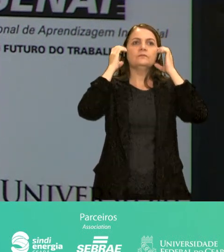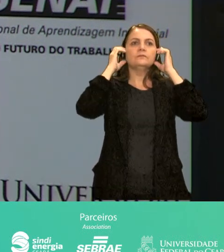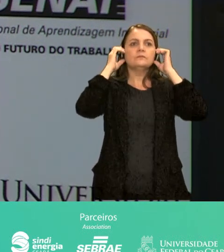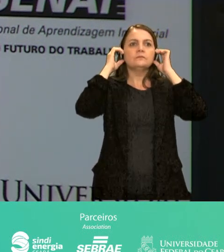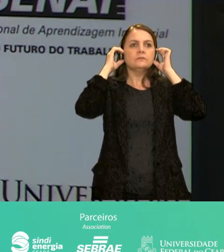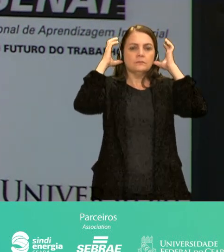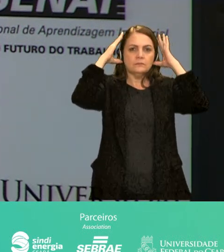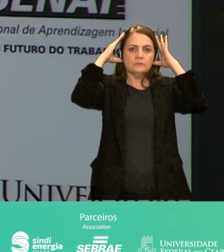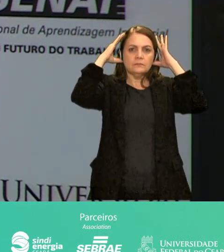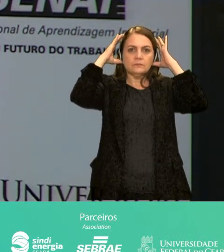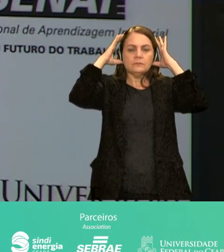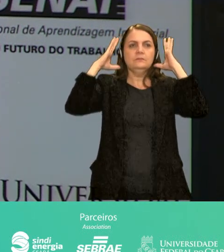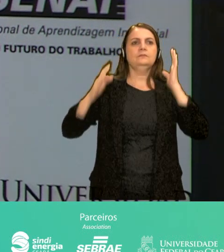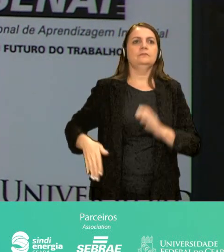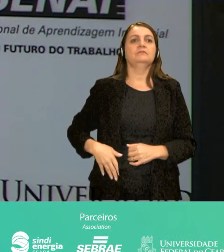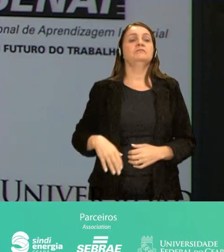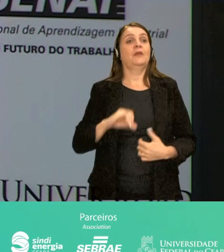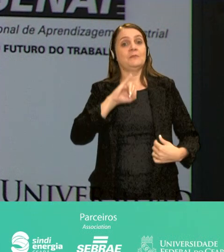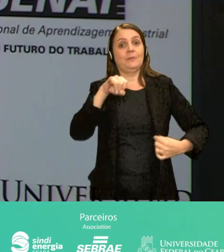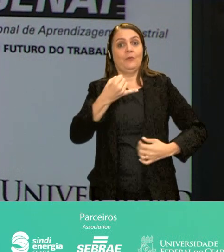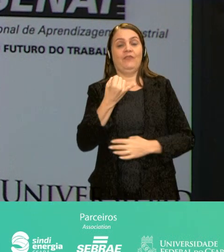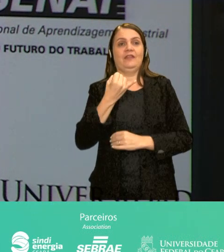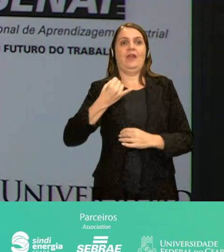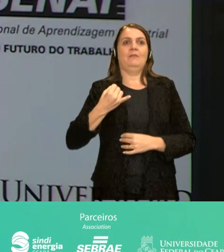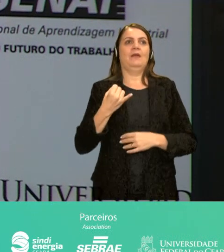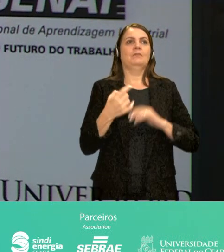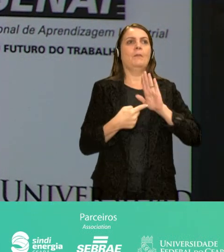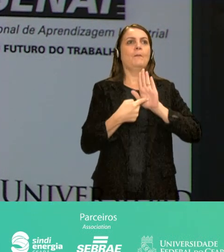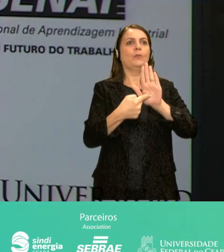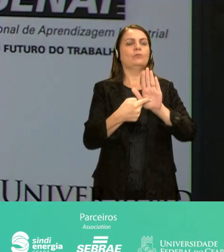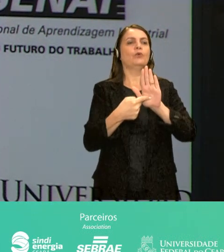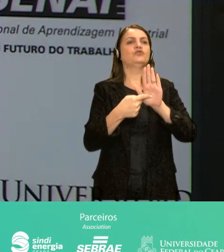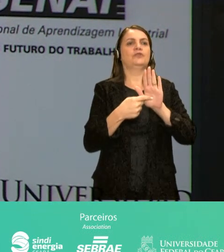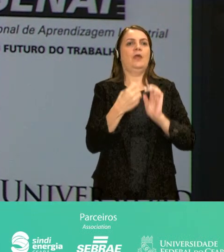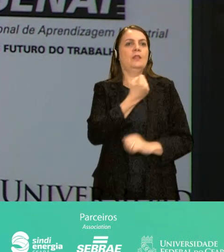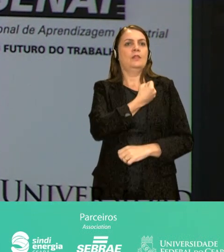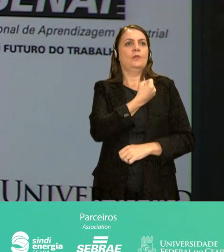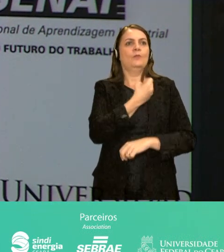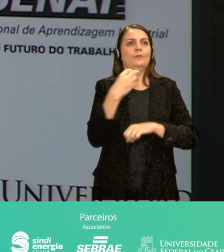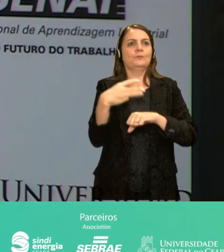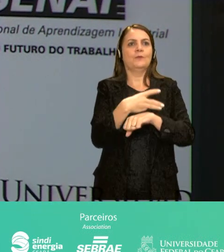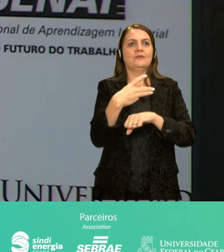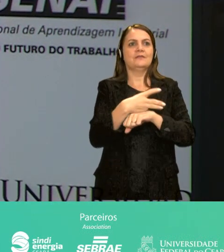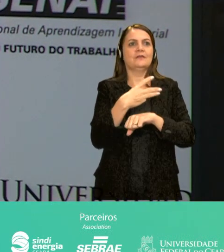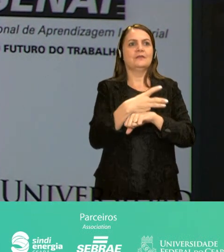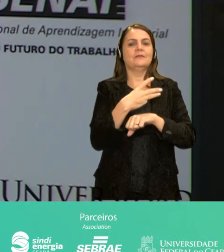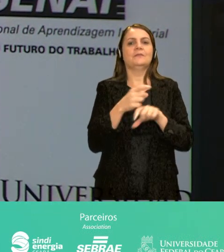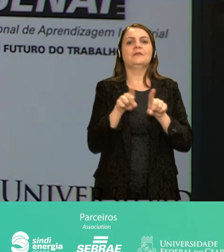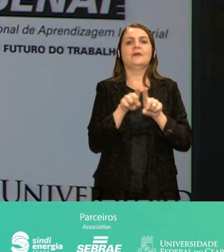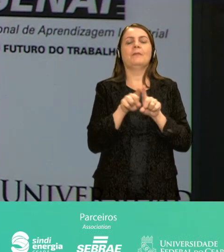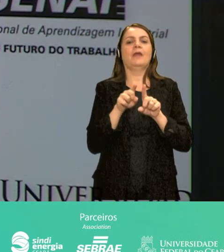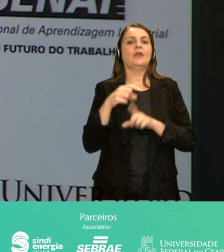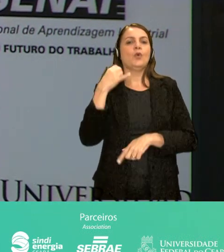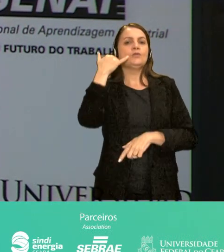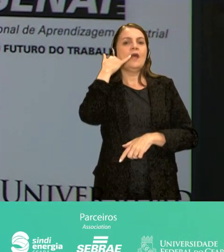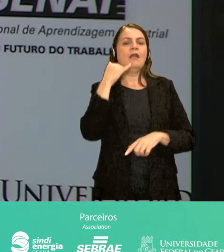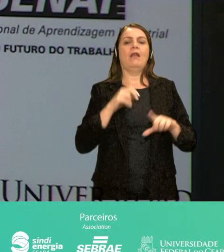our WhatsApp number. And this is our WhatsApp number and the QR